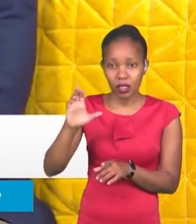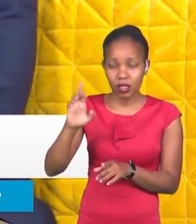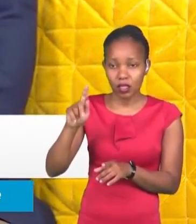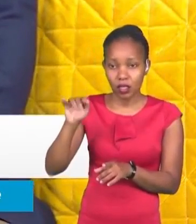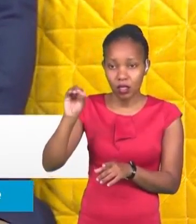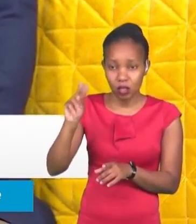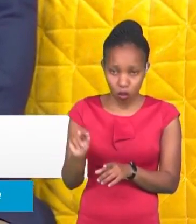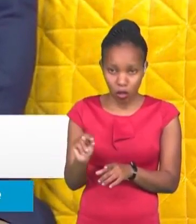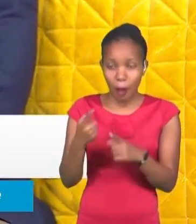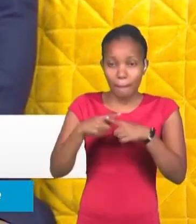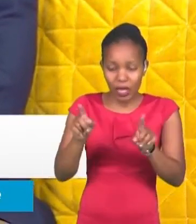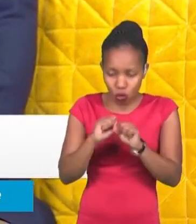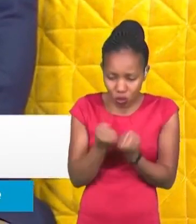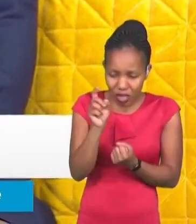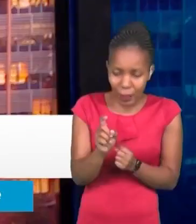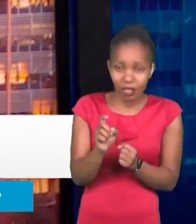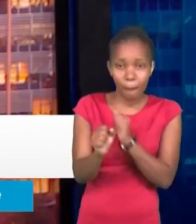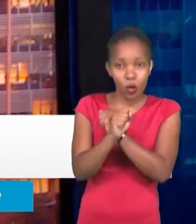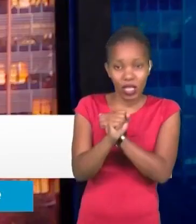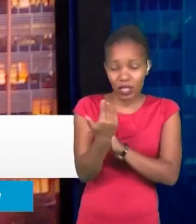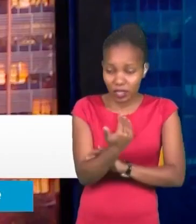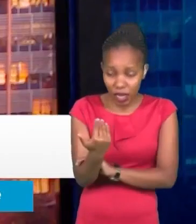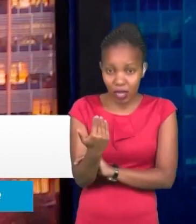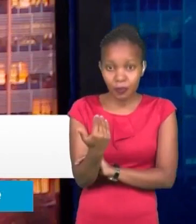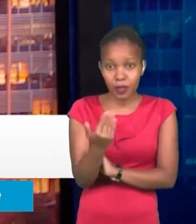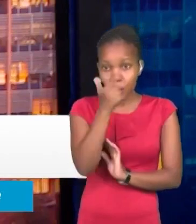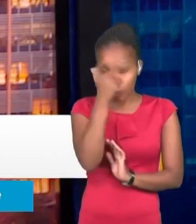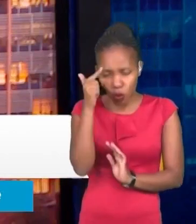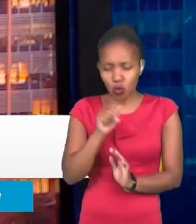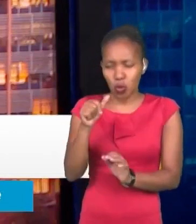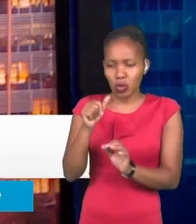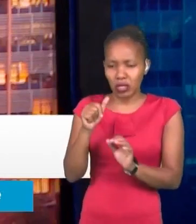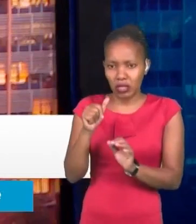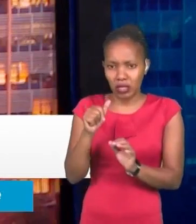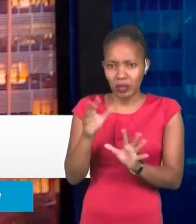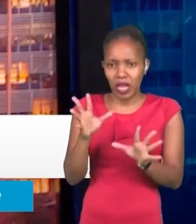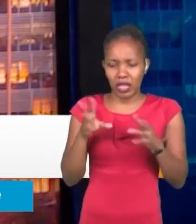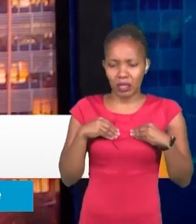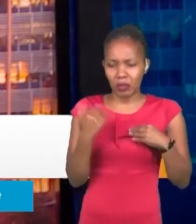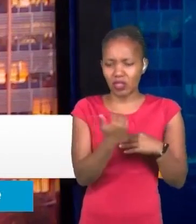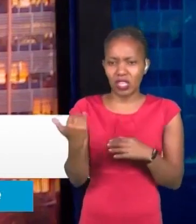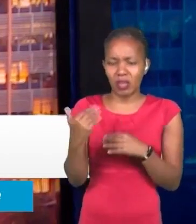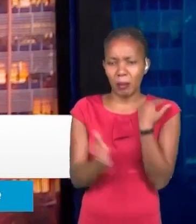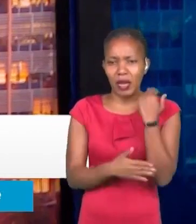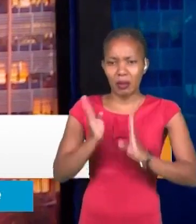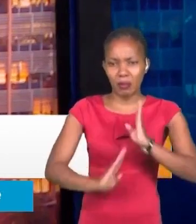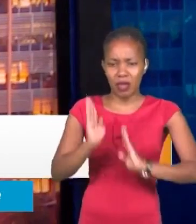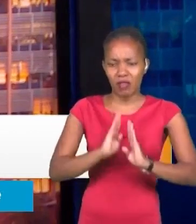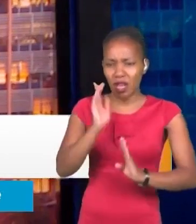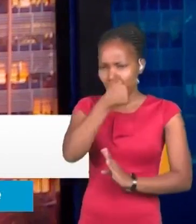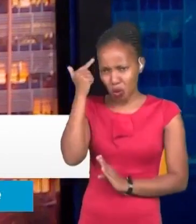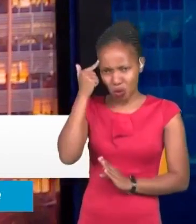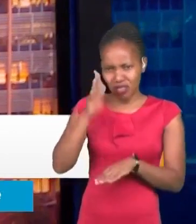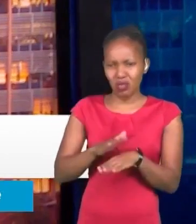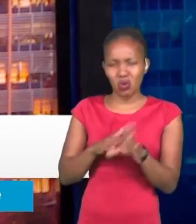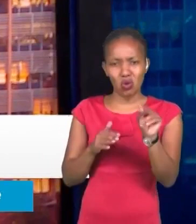of the society to protect the child. Yeah. Yeah, because you do not let a child engage in bad behavior simply because it is what is prevalent. Mm-hmm. If